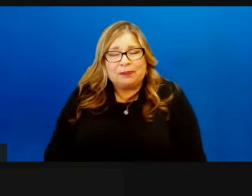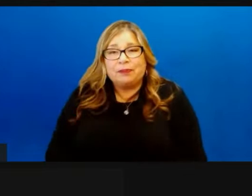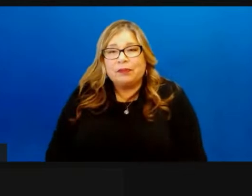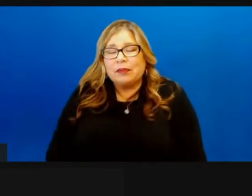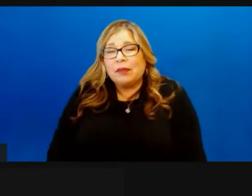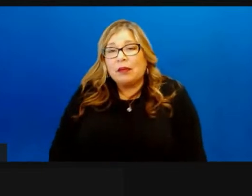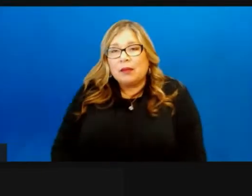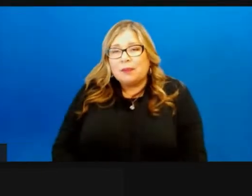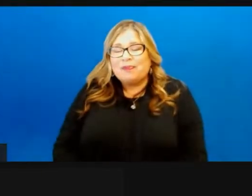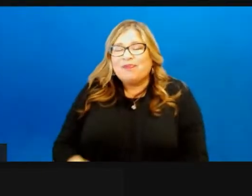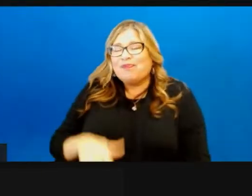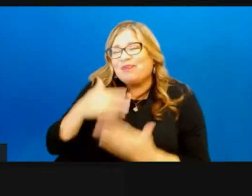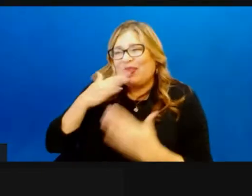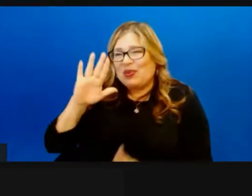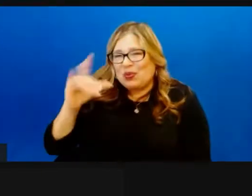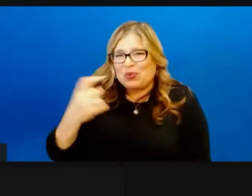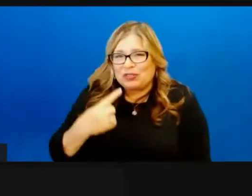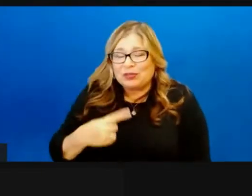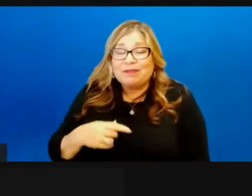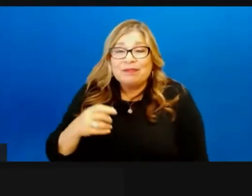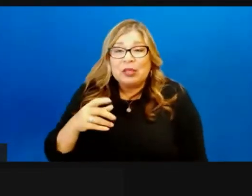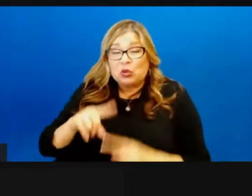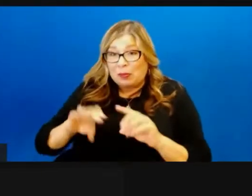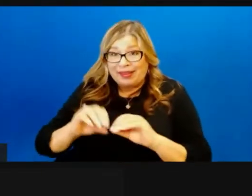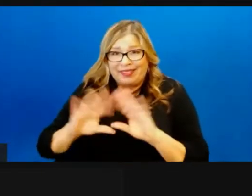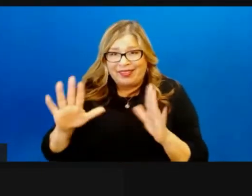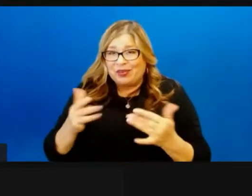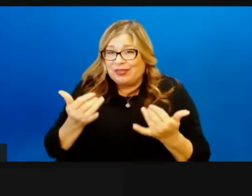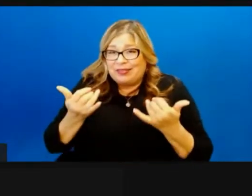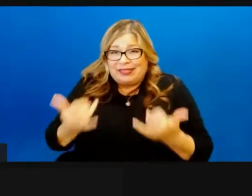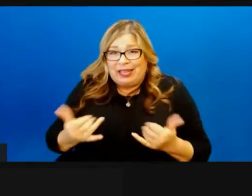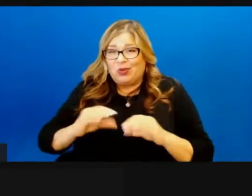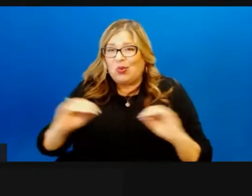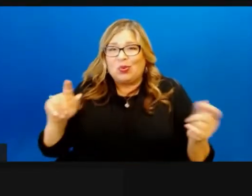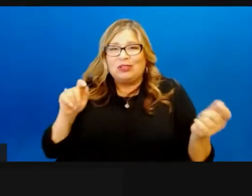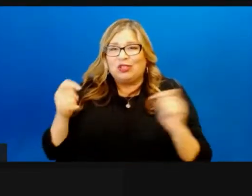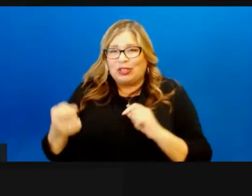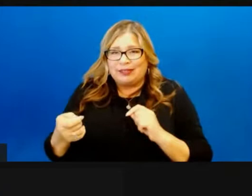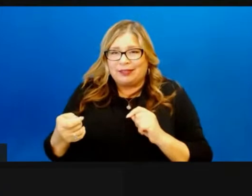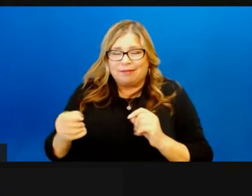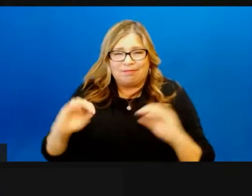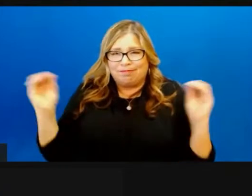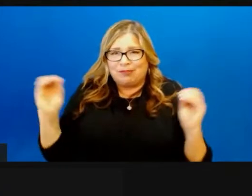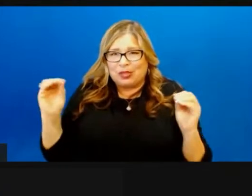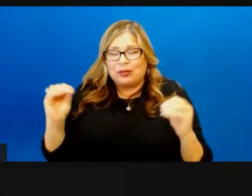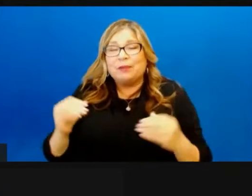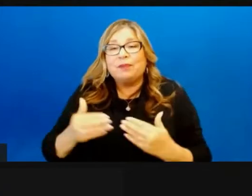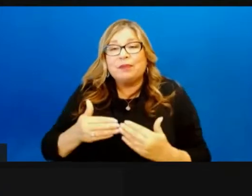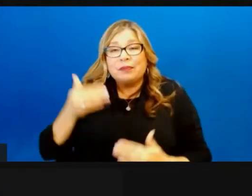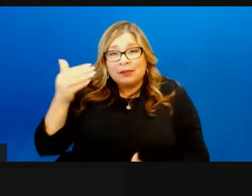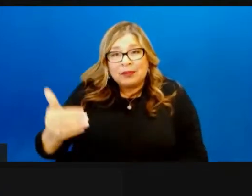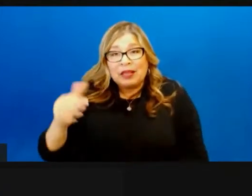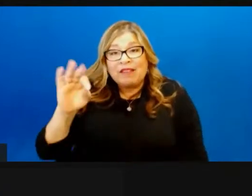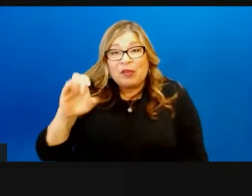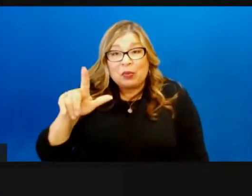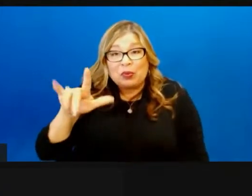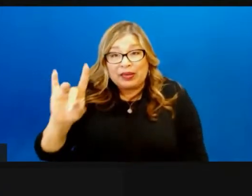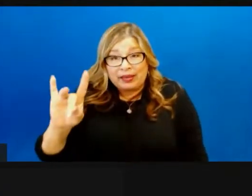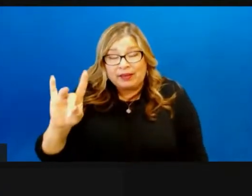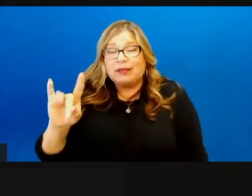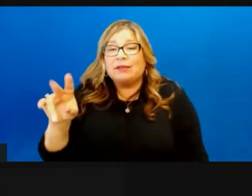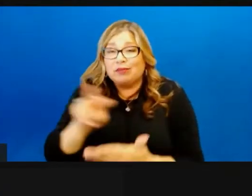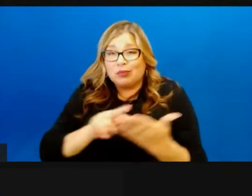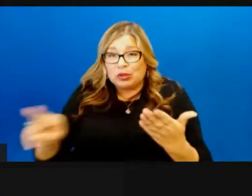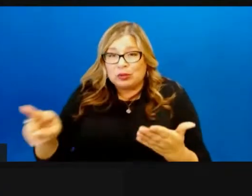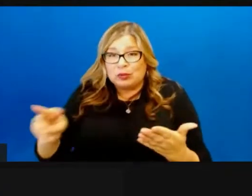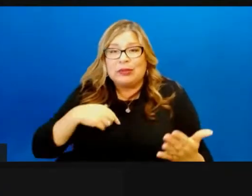February 28th, reassessment based on the number of factors that I've gone through a couple of times. And given